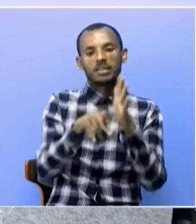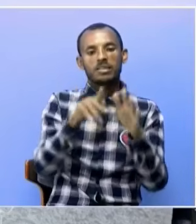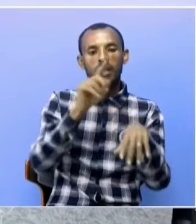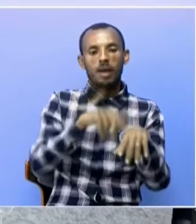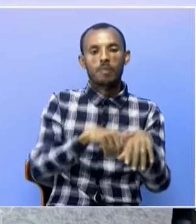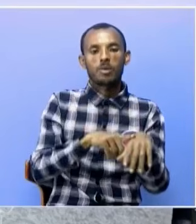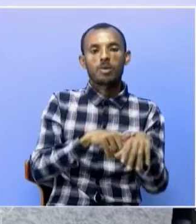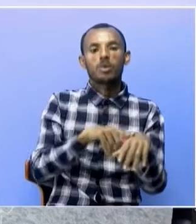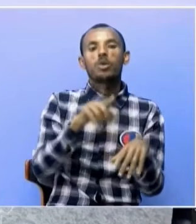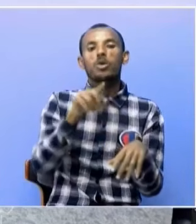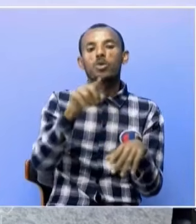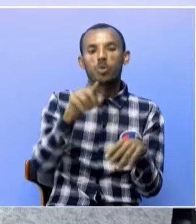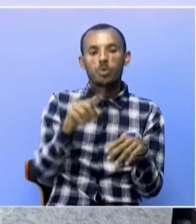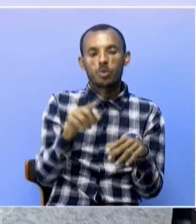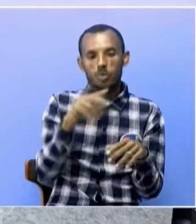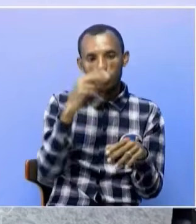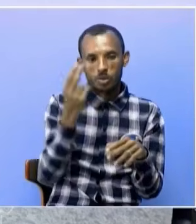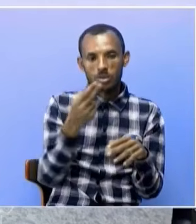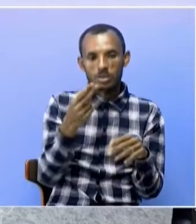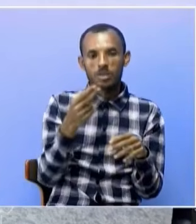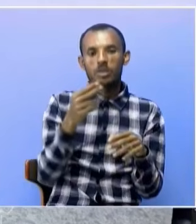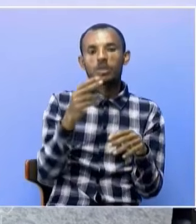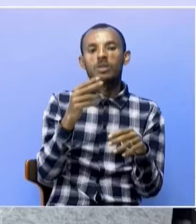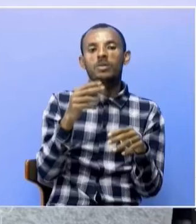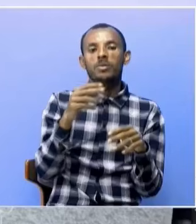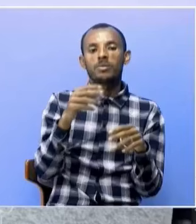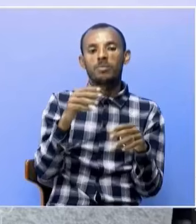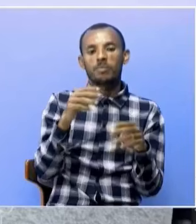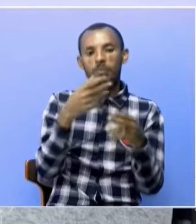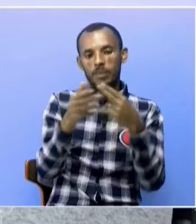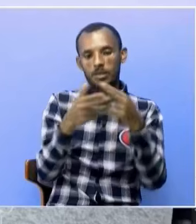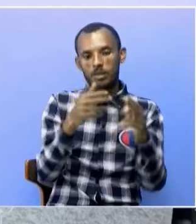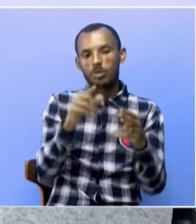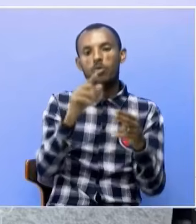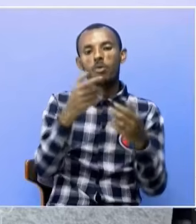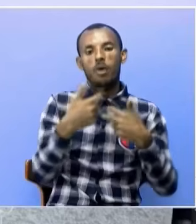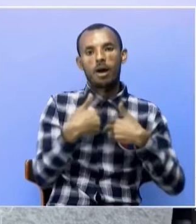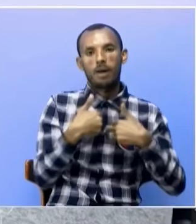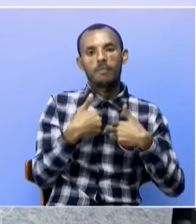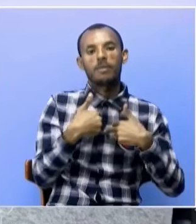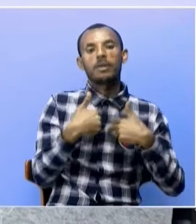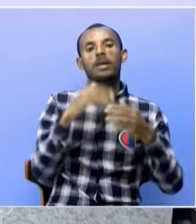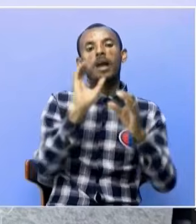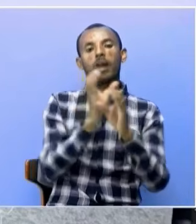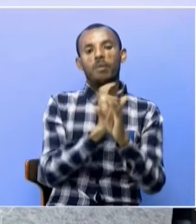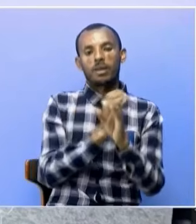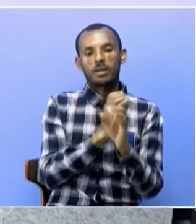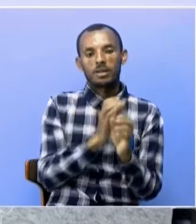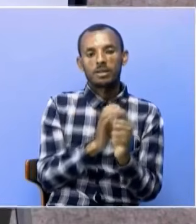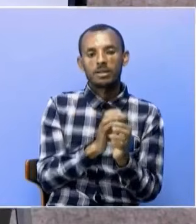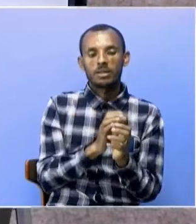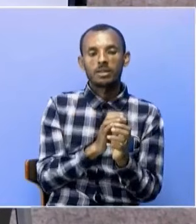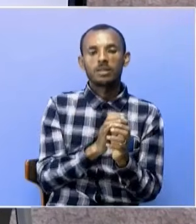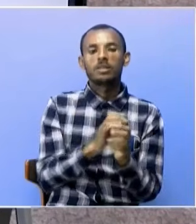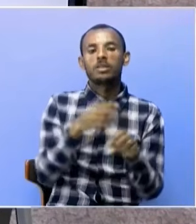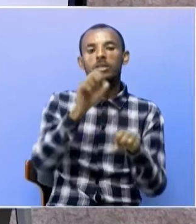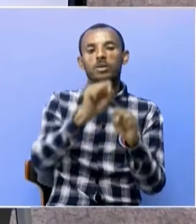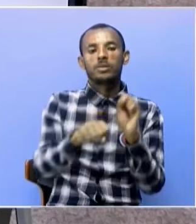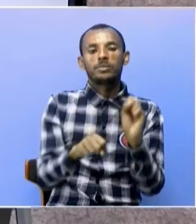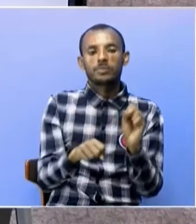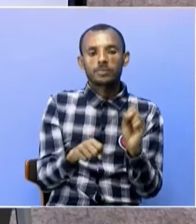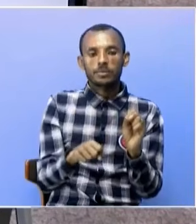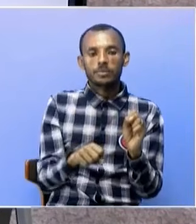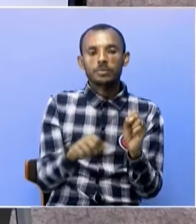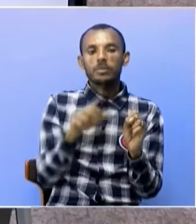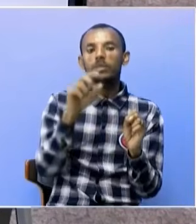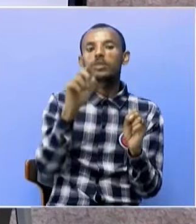multiply 199 by 199 unless you have a calculator, right? So